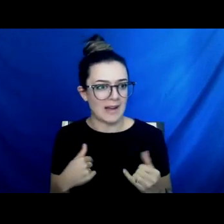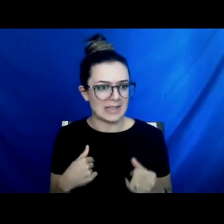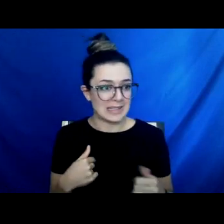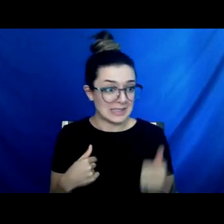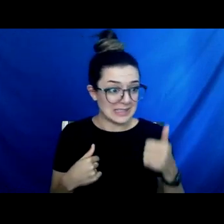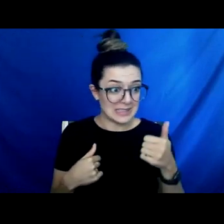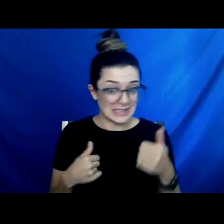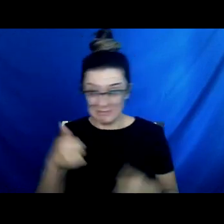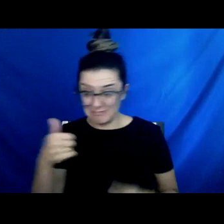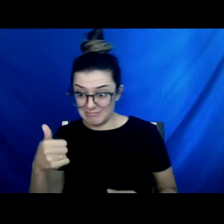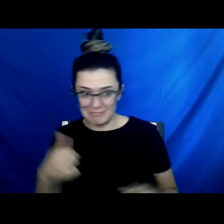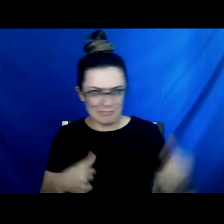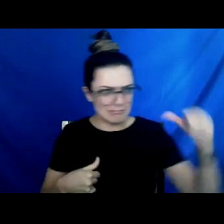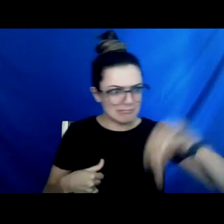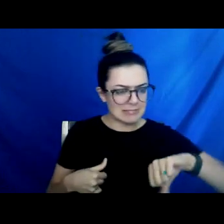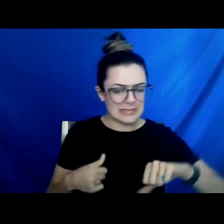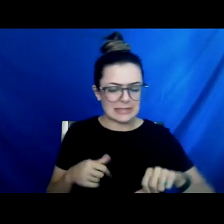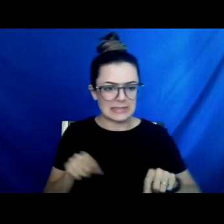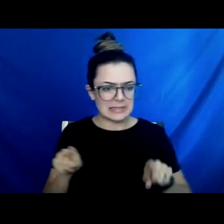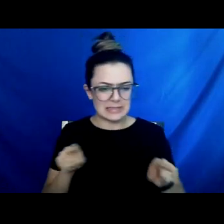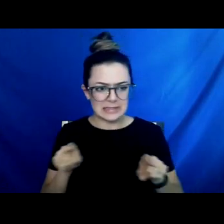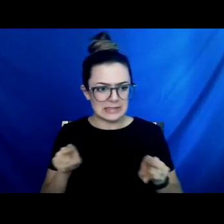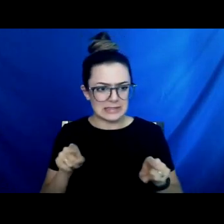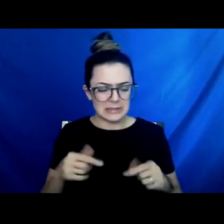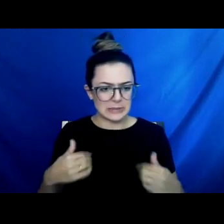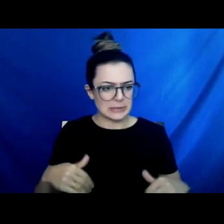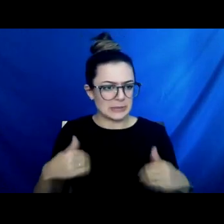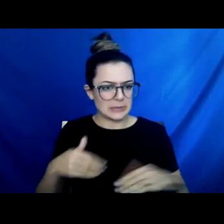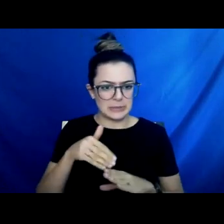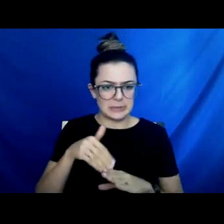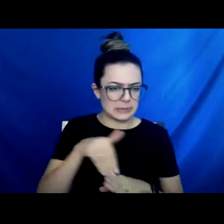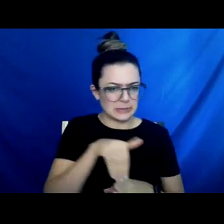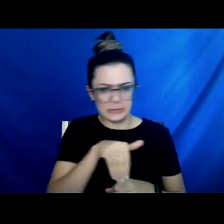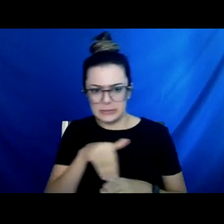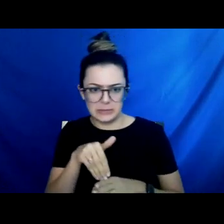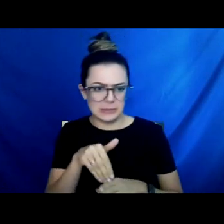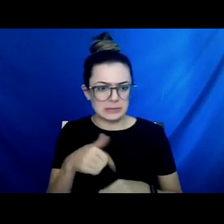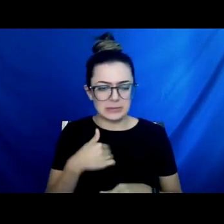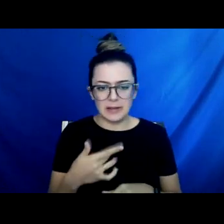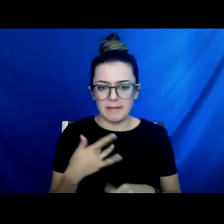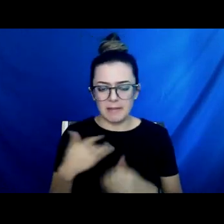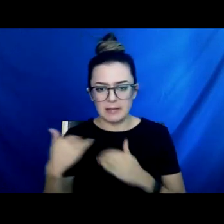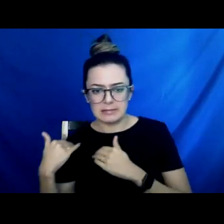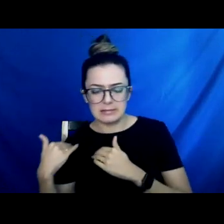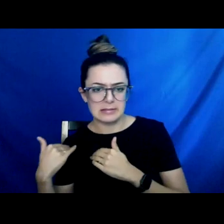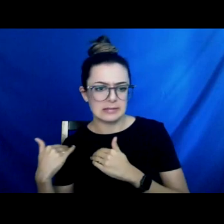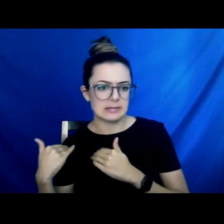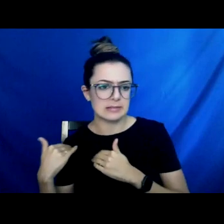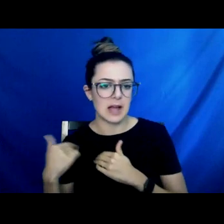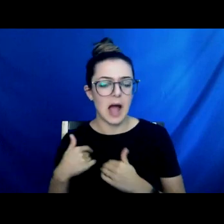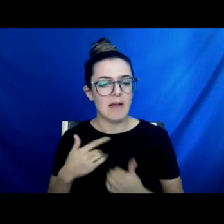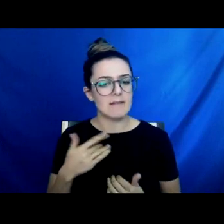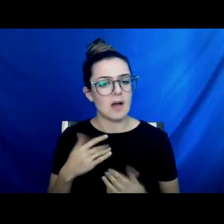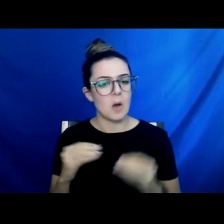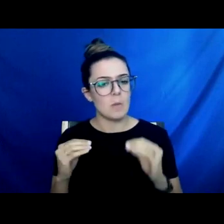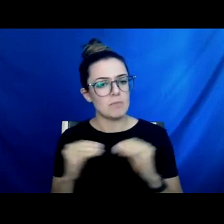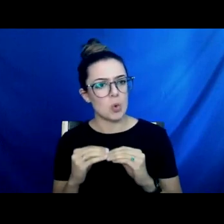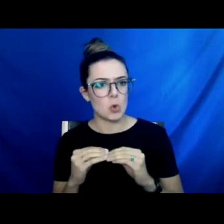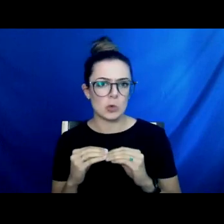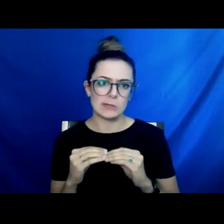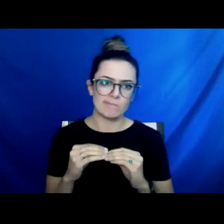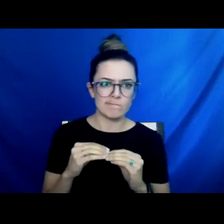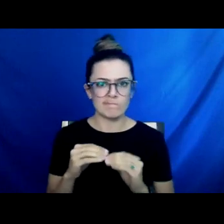So because I feel a sense of, obviously responsibility, I was siding with not doing anything with the human rights person.